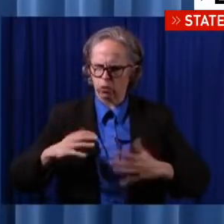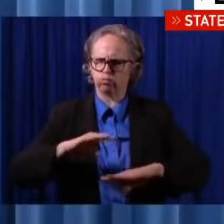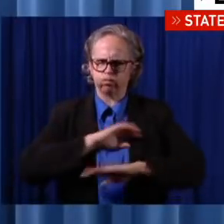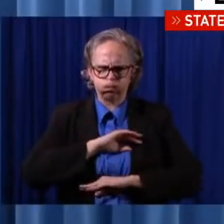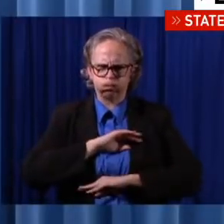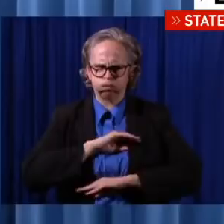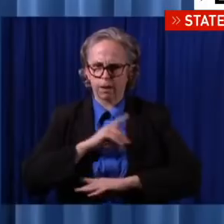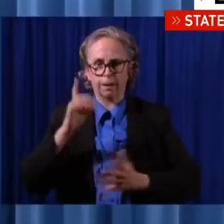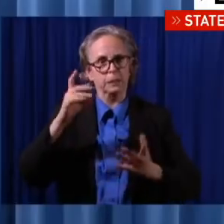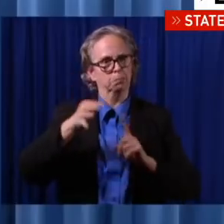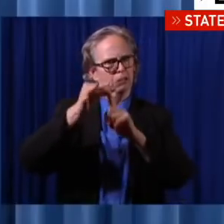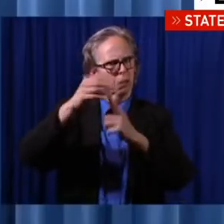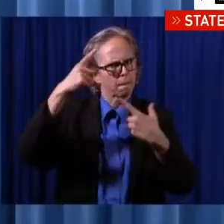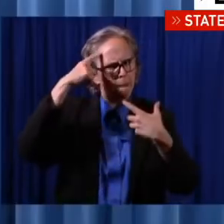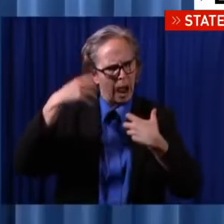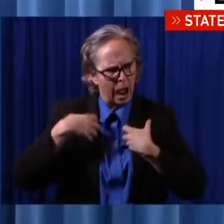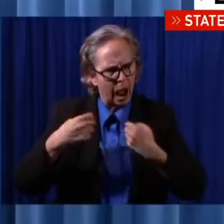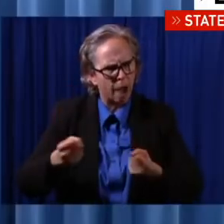problem,